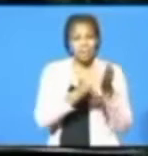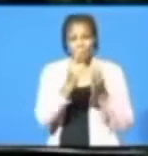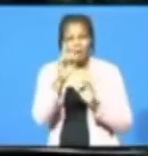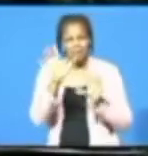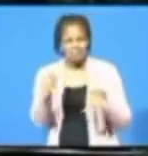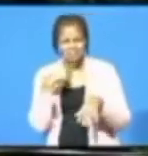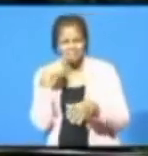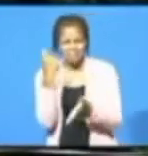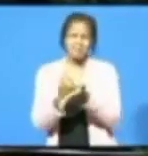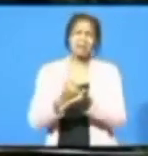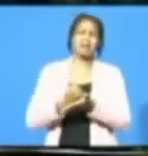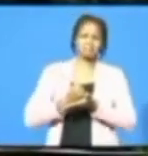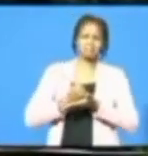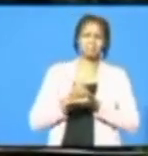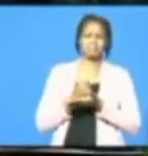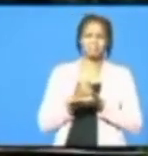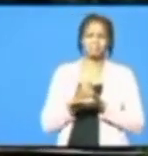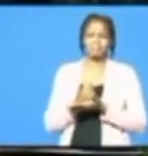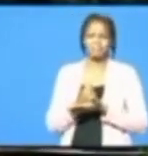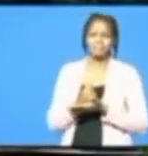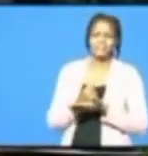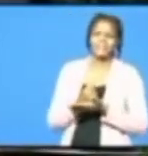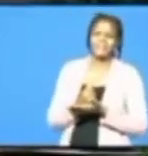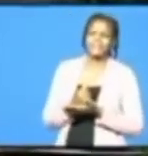say amen.